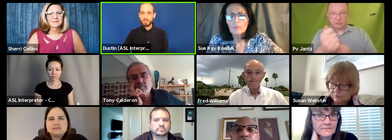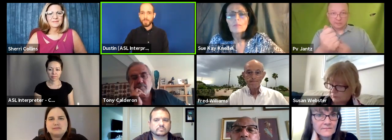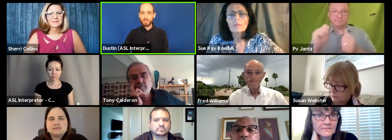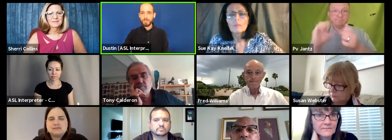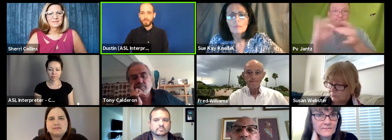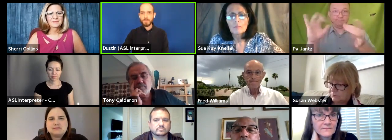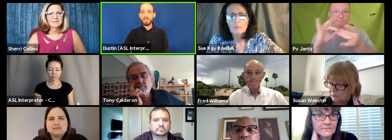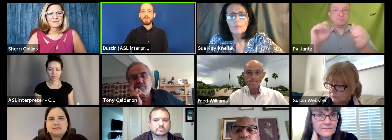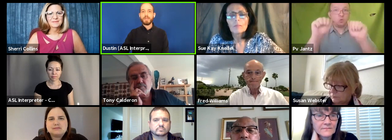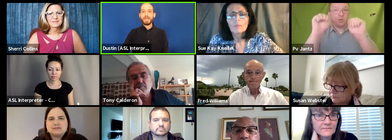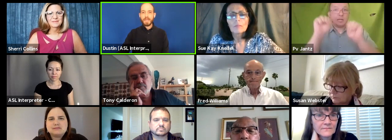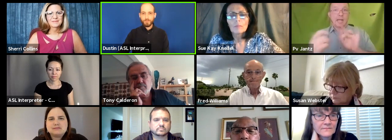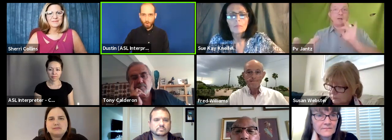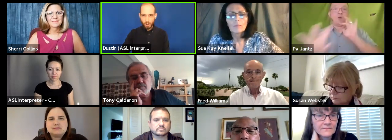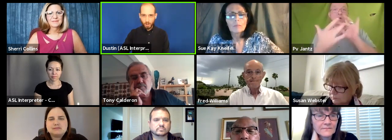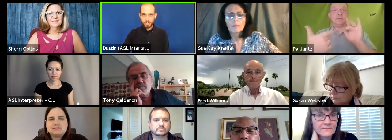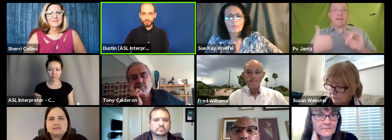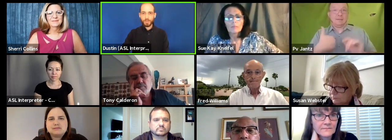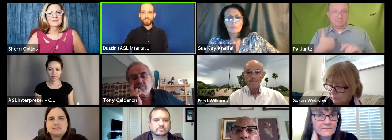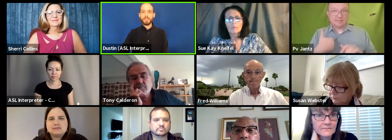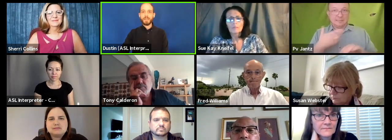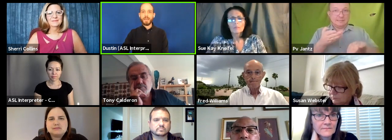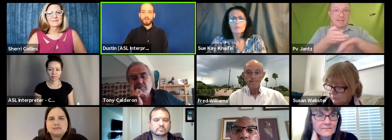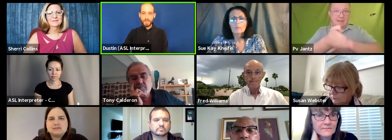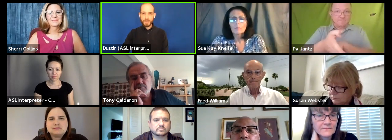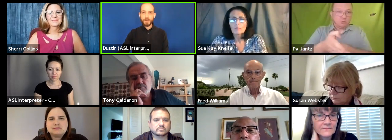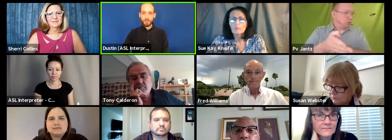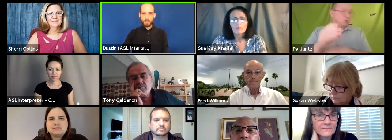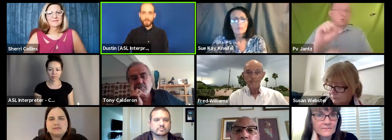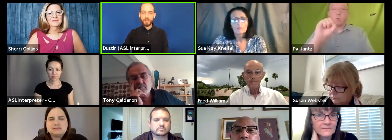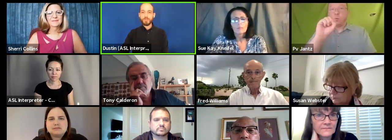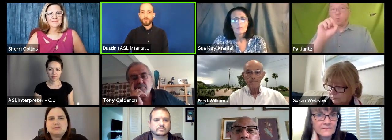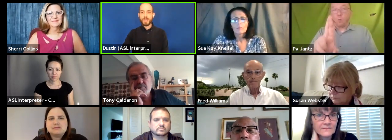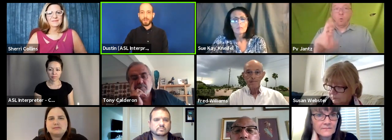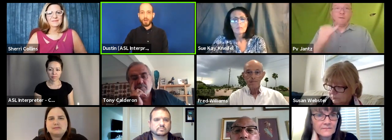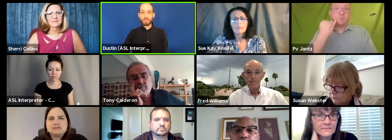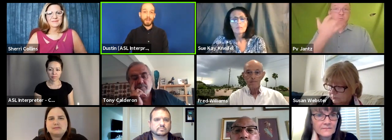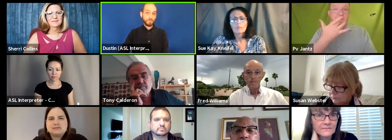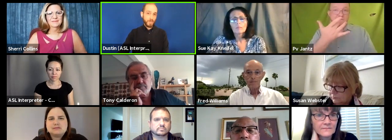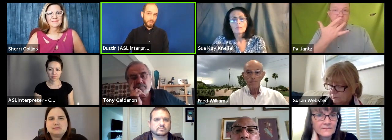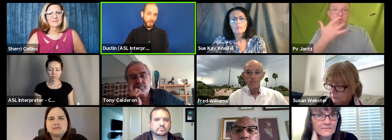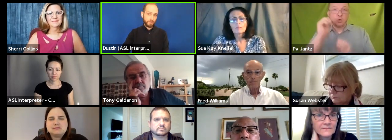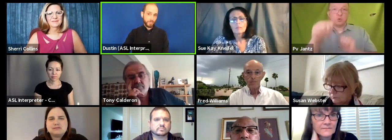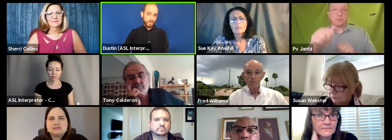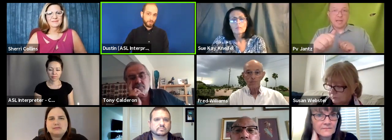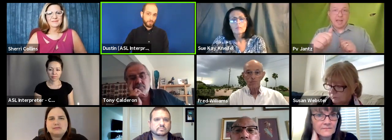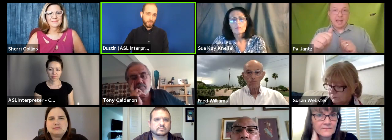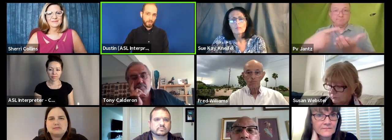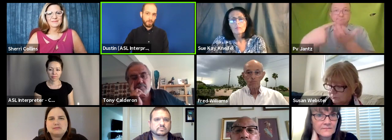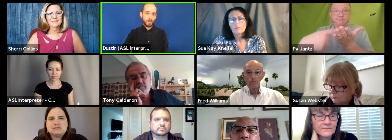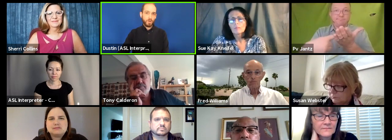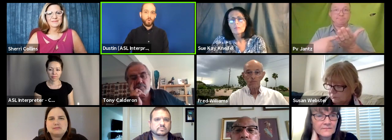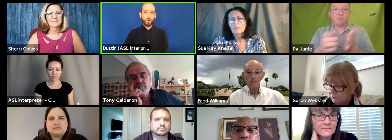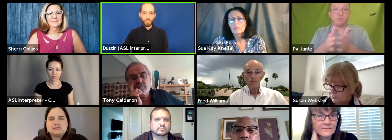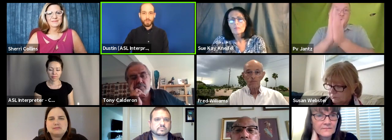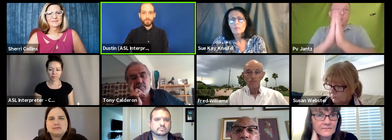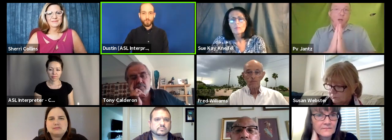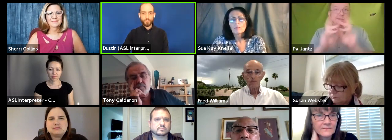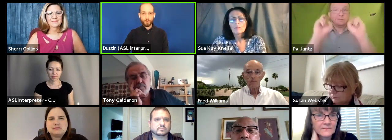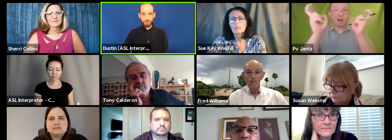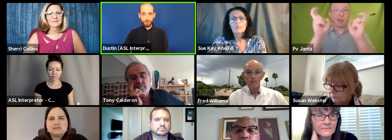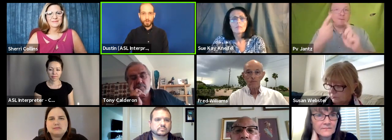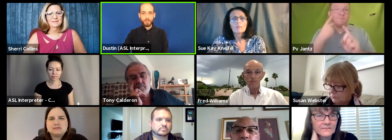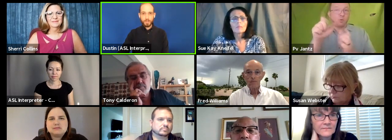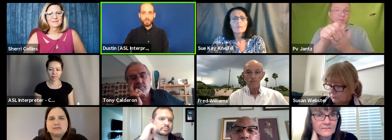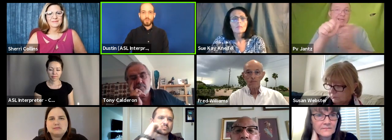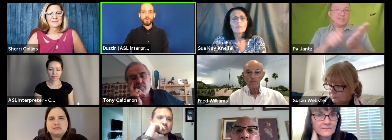time. If you are interested in making a comment, you can contact me after today's meeting, or if you